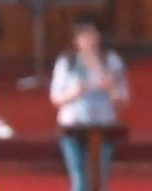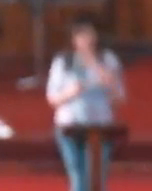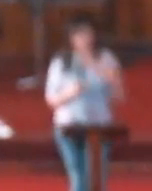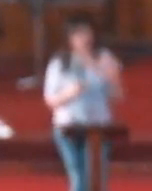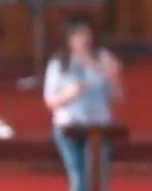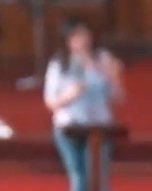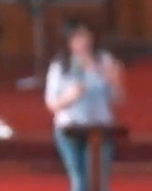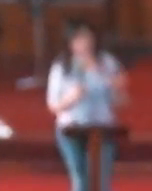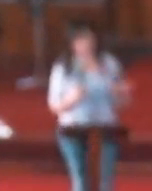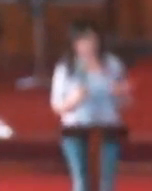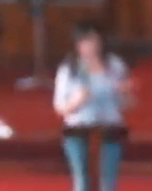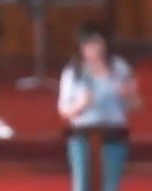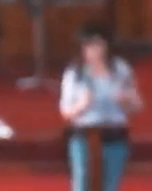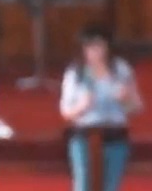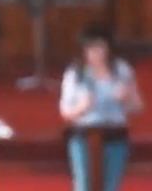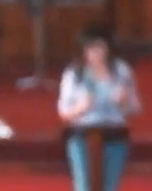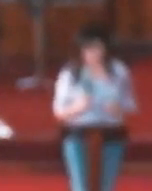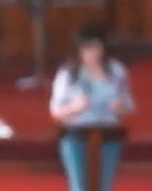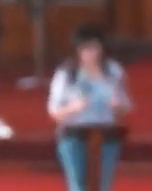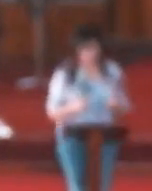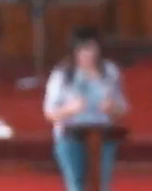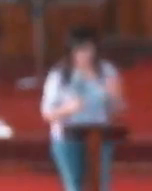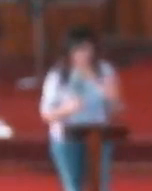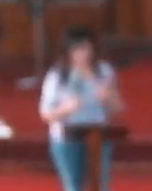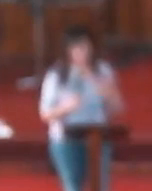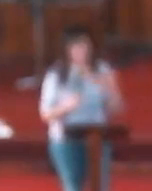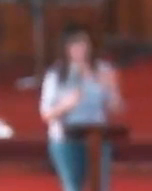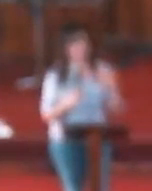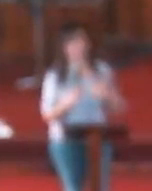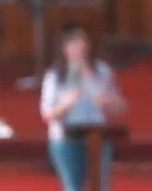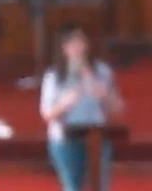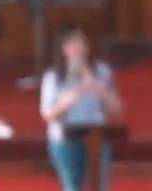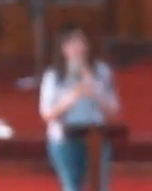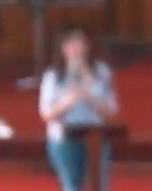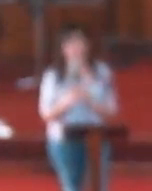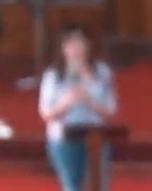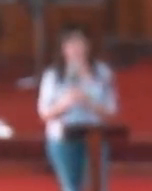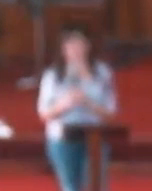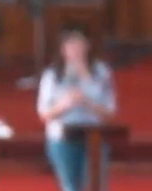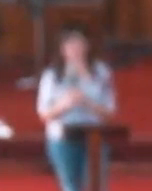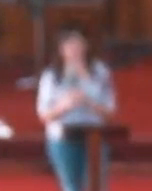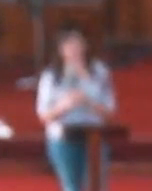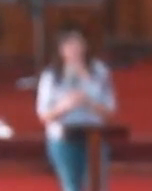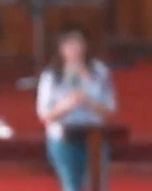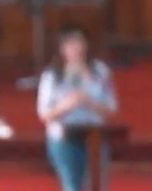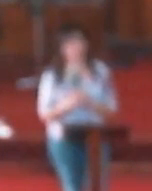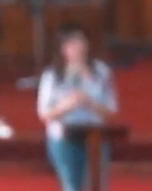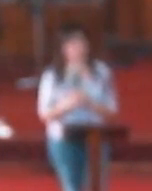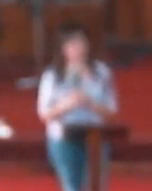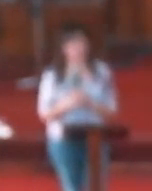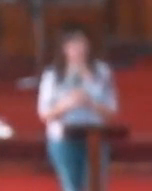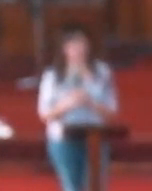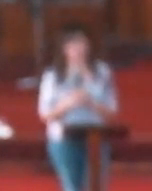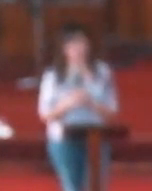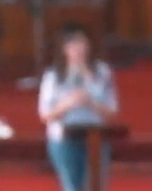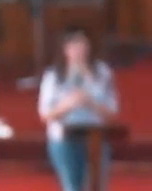we just can't do it of our own, you know, initiative. It has to be directed by the Lord. Tenemos que